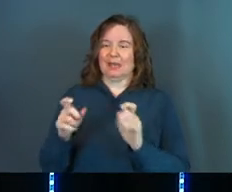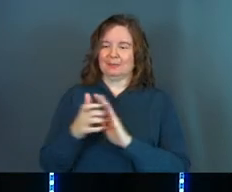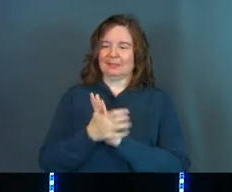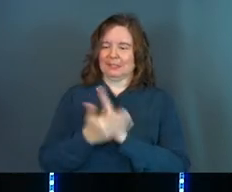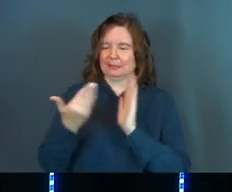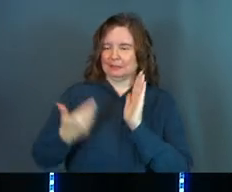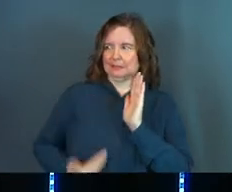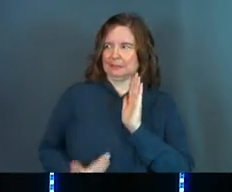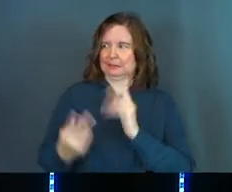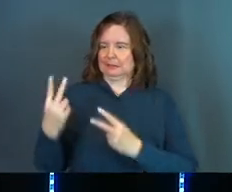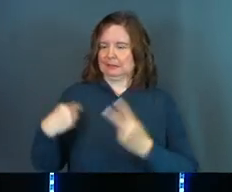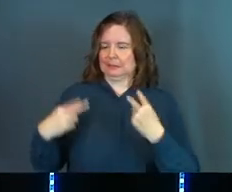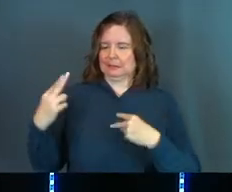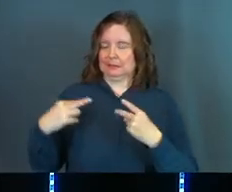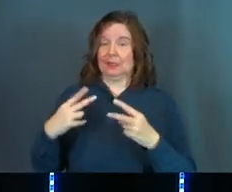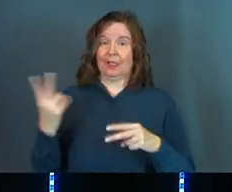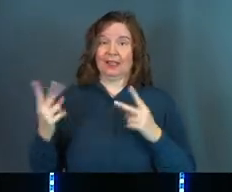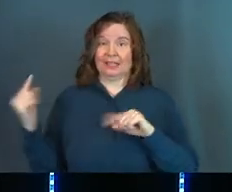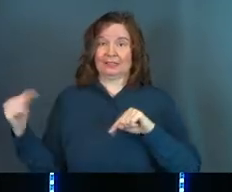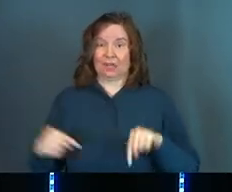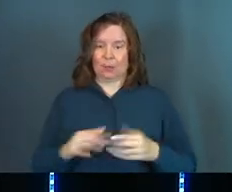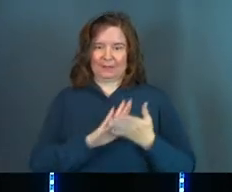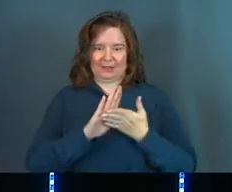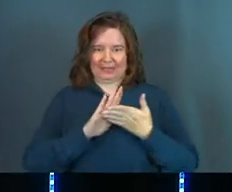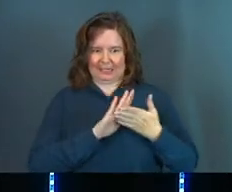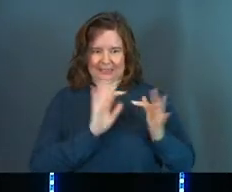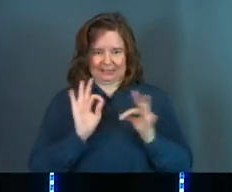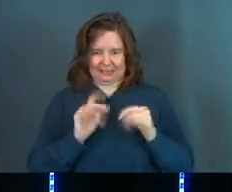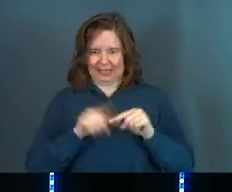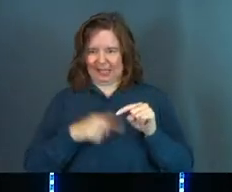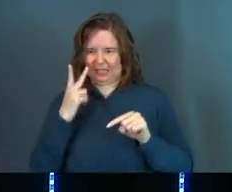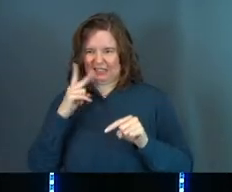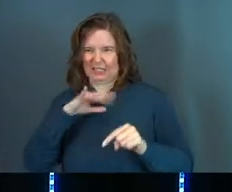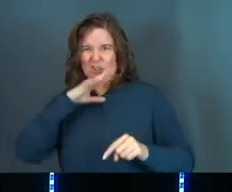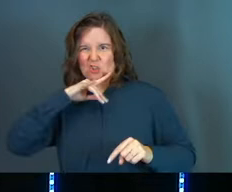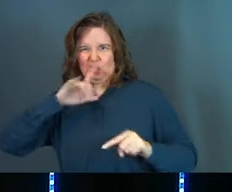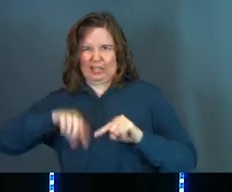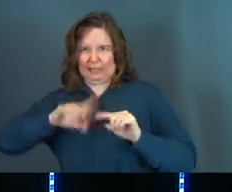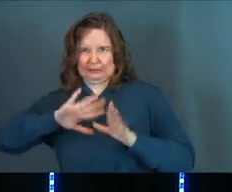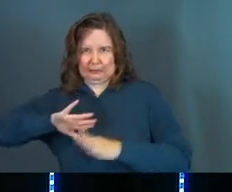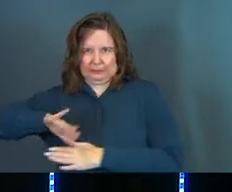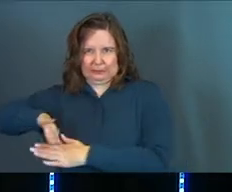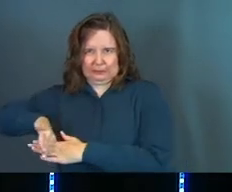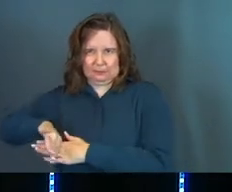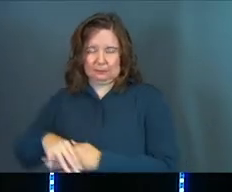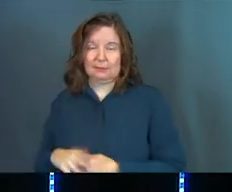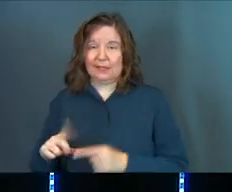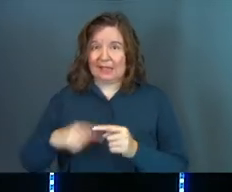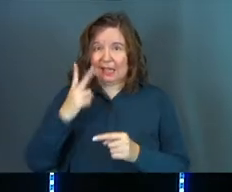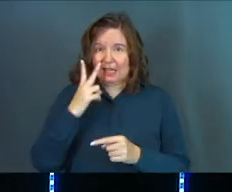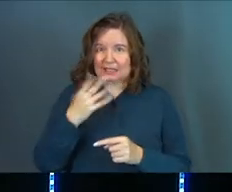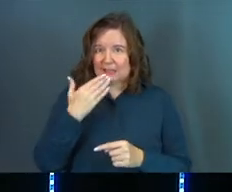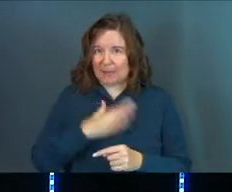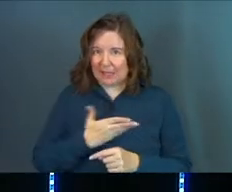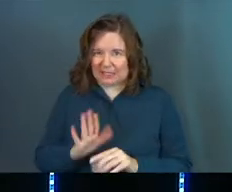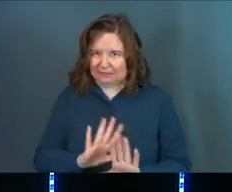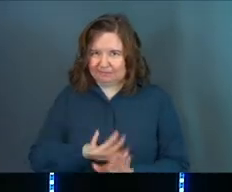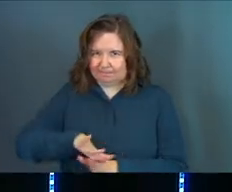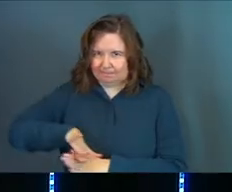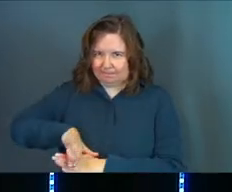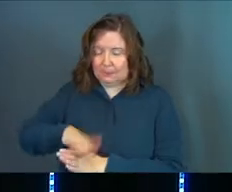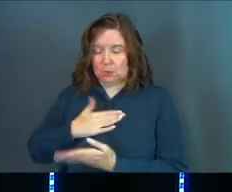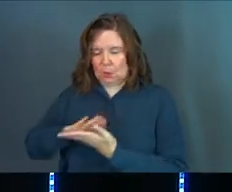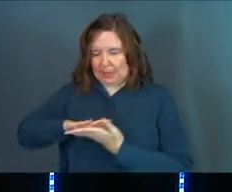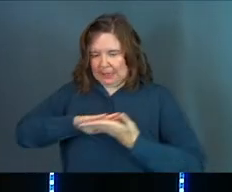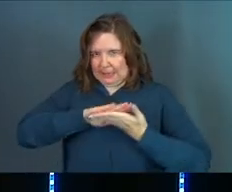we? Like, the guests are coming over. We got to clean the house. They can't see the pile of dirty laundry. They can't see the bad stuff. So